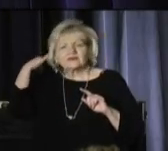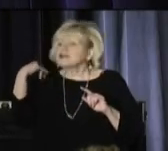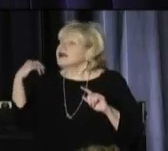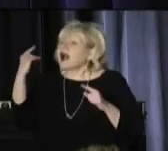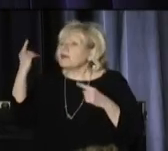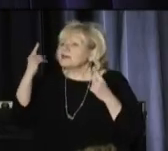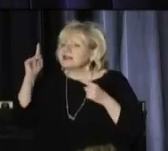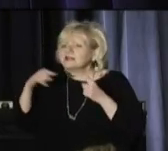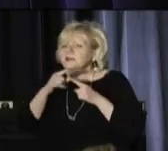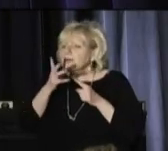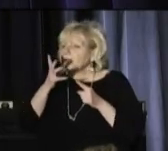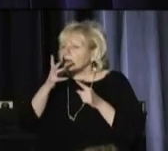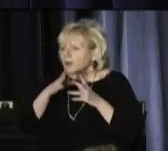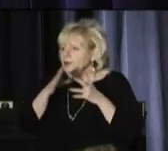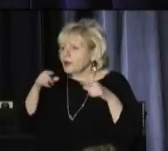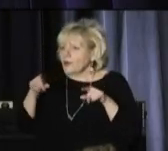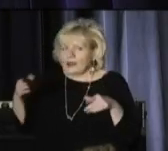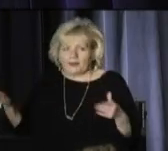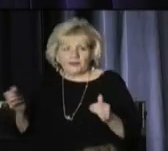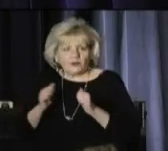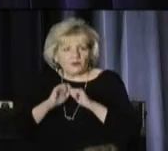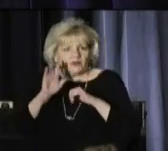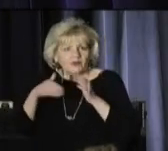lot while I'm here with y'all.